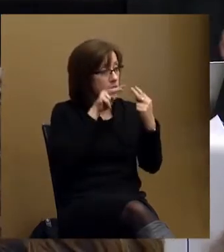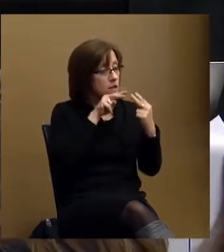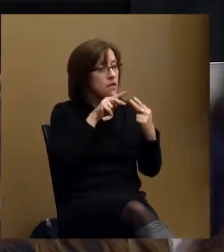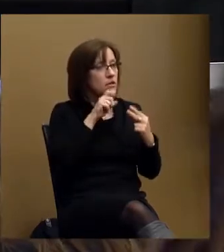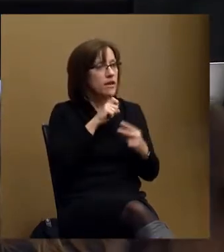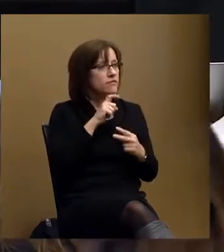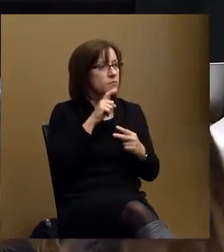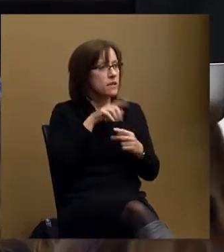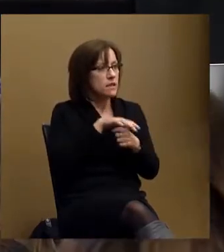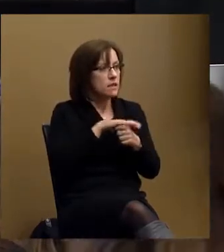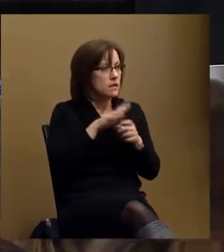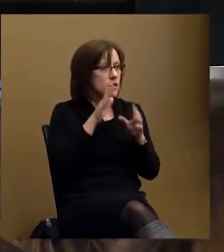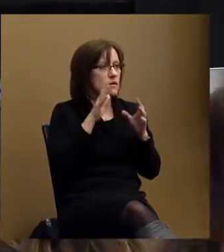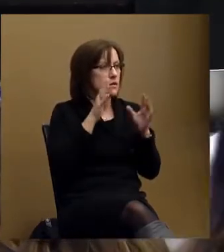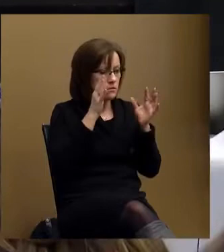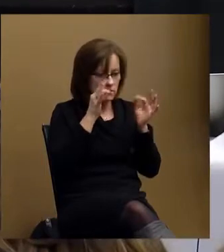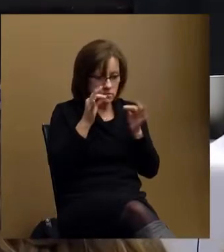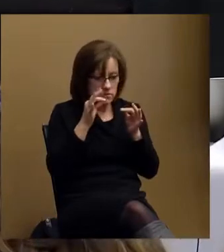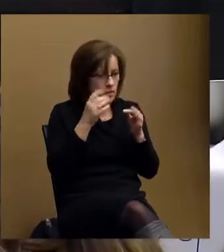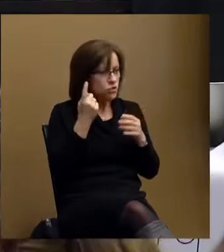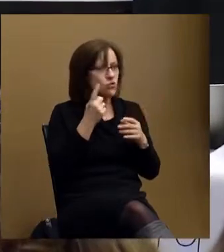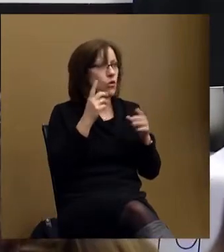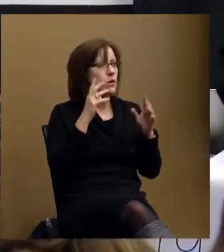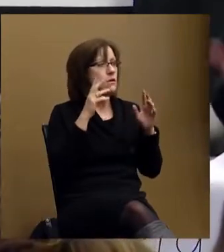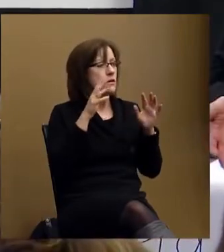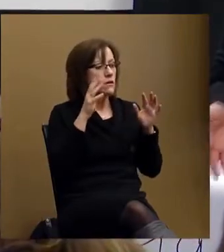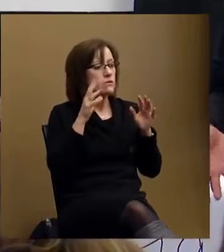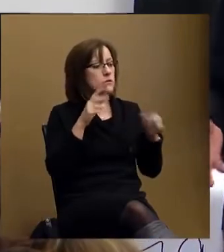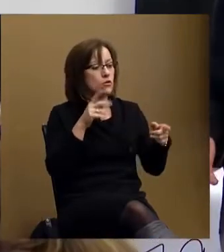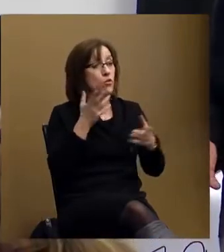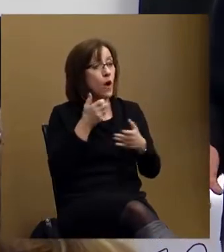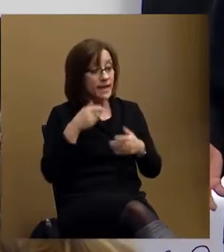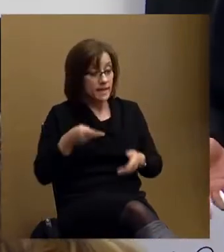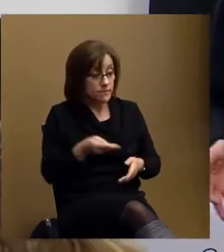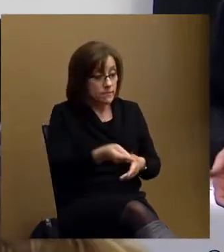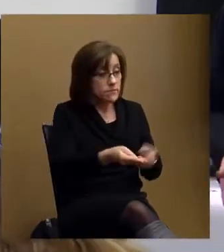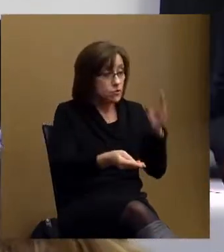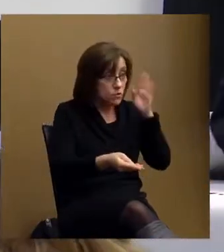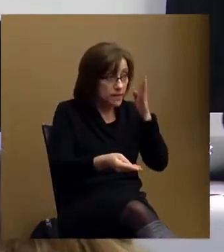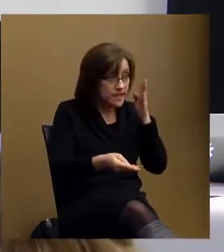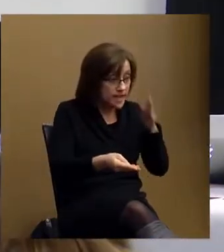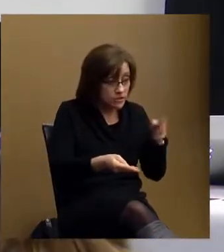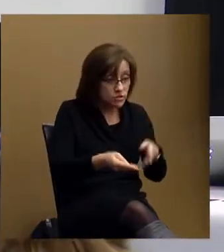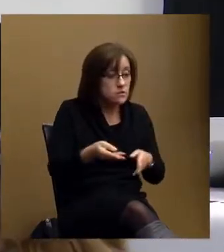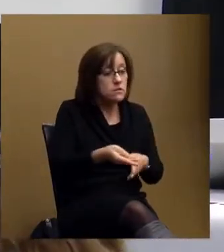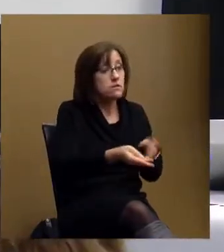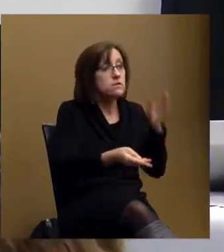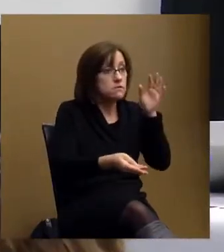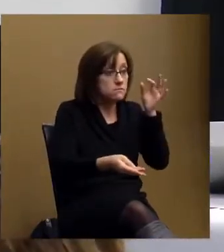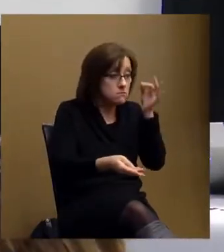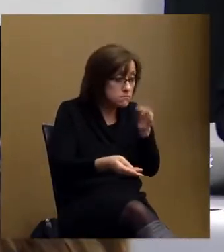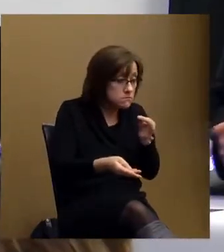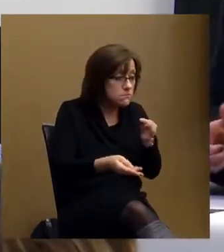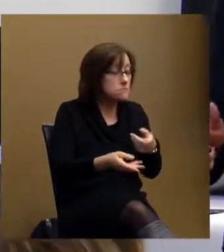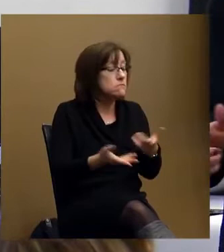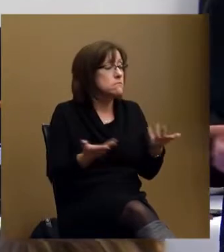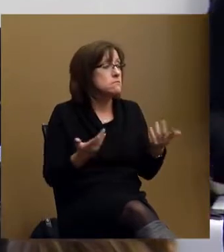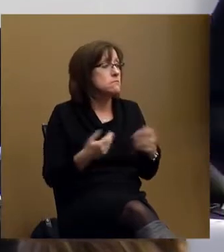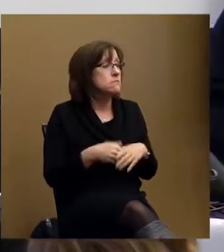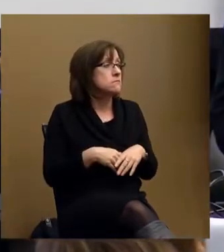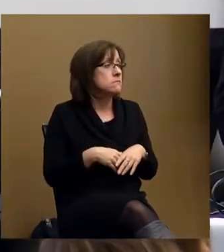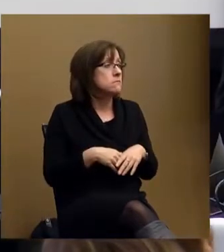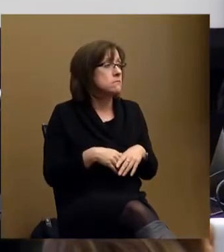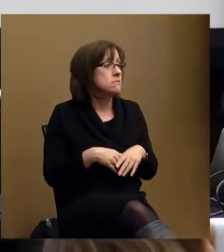localizing visually towards something that's in front of him that you want him to attend to. Are you sure he's not attending but using